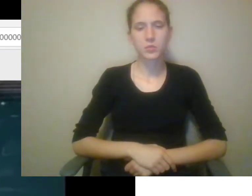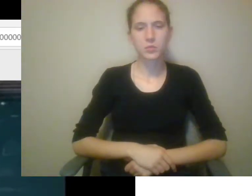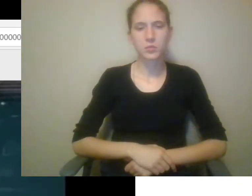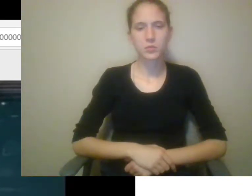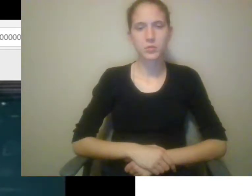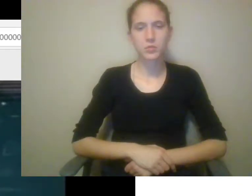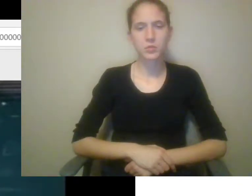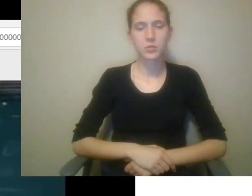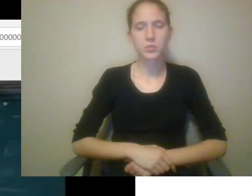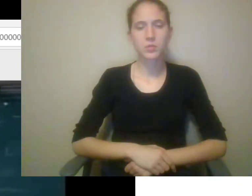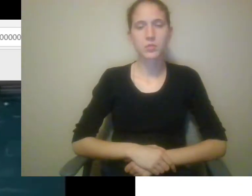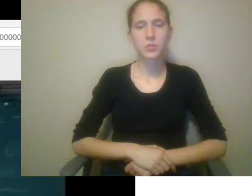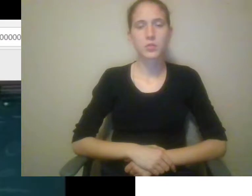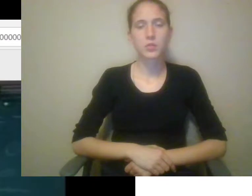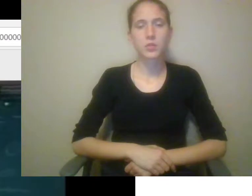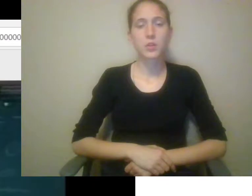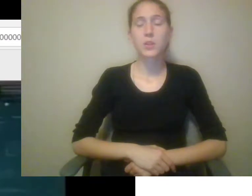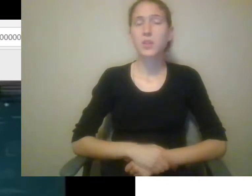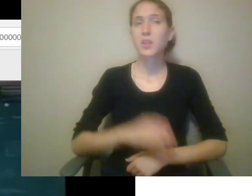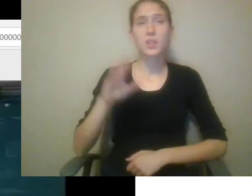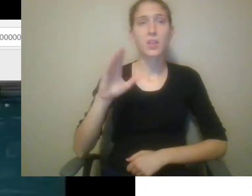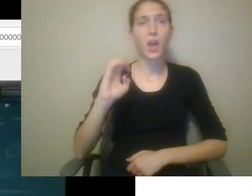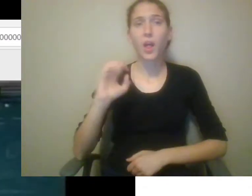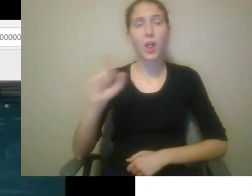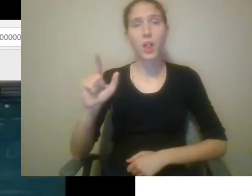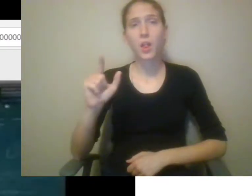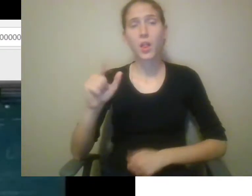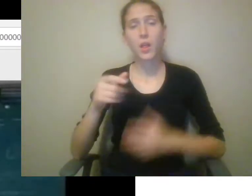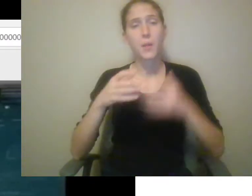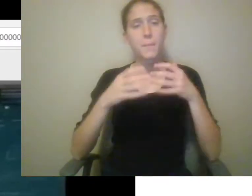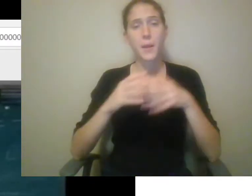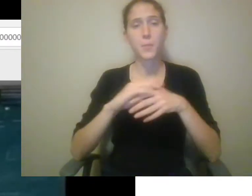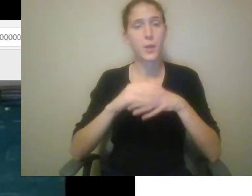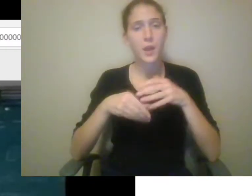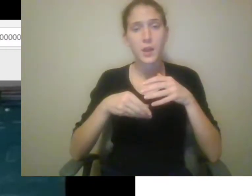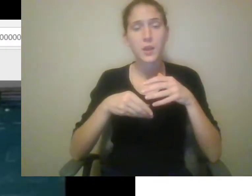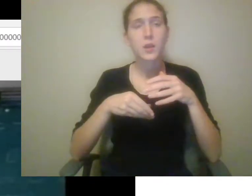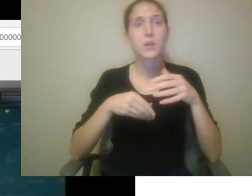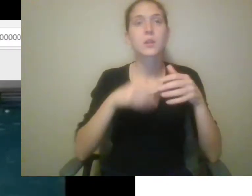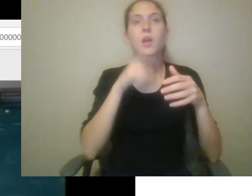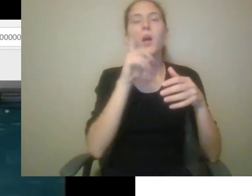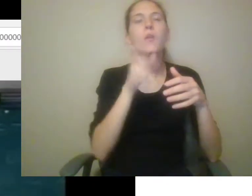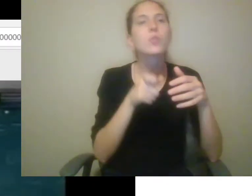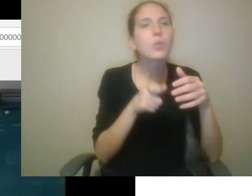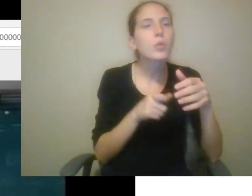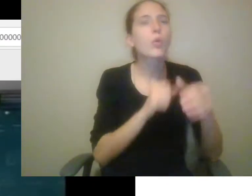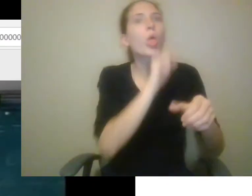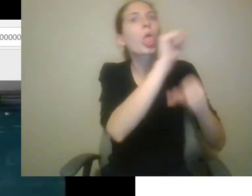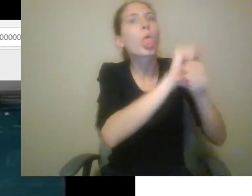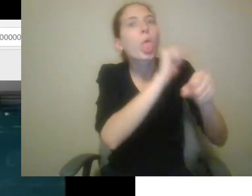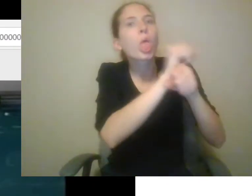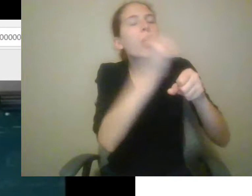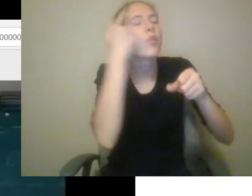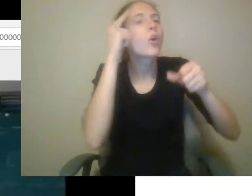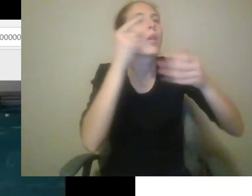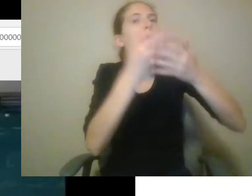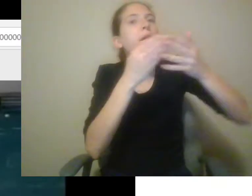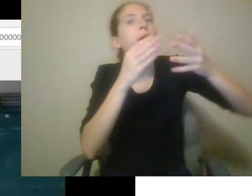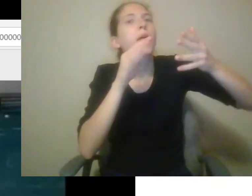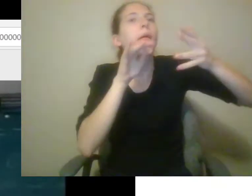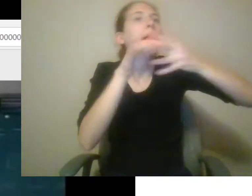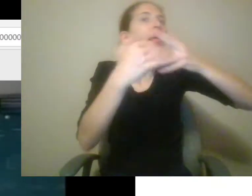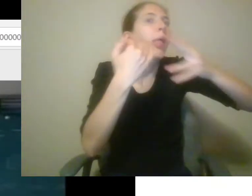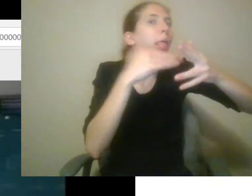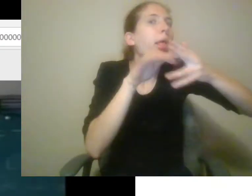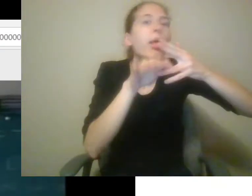The cell membrane does not have to do any work when it's using osmosis and diffusion. It doesn't have